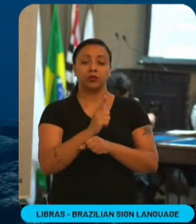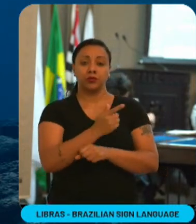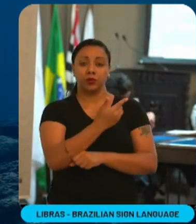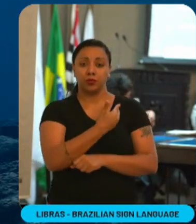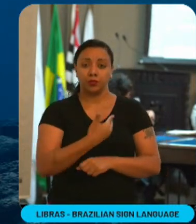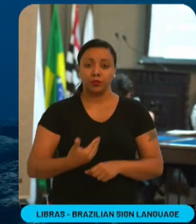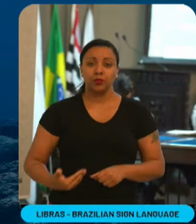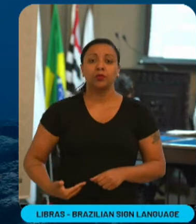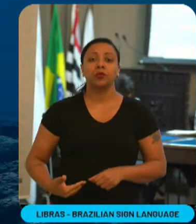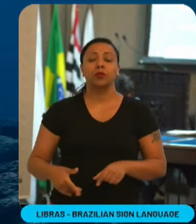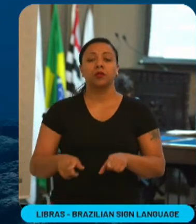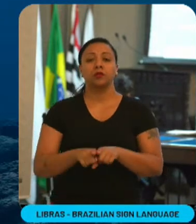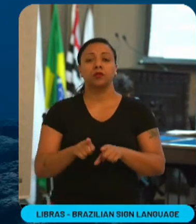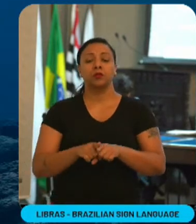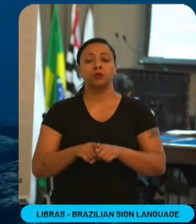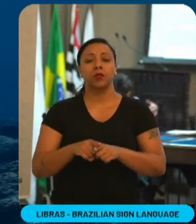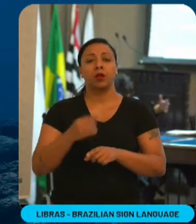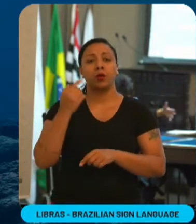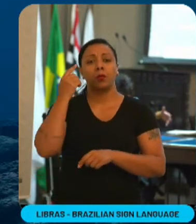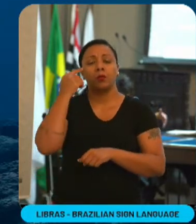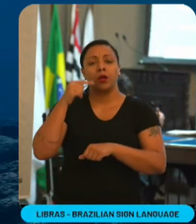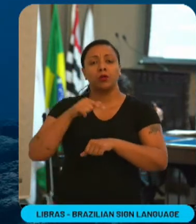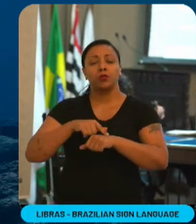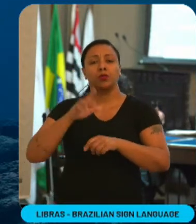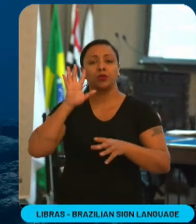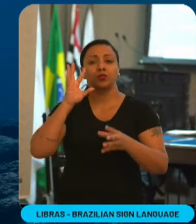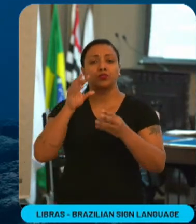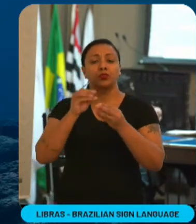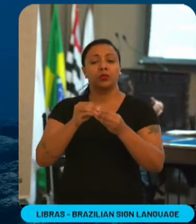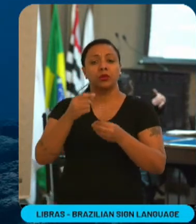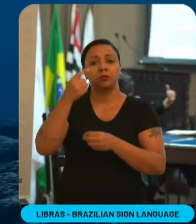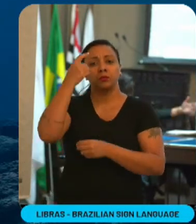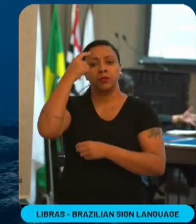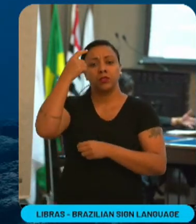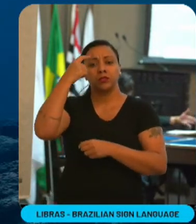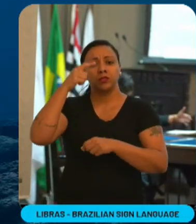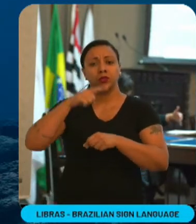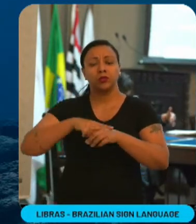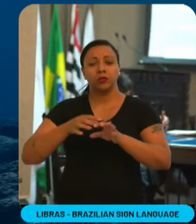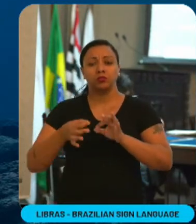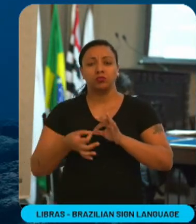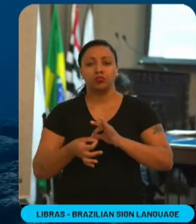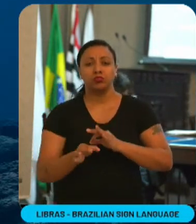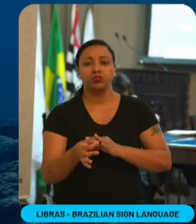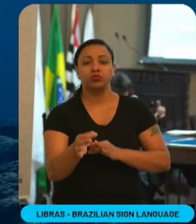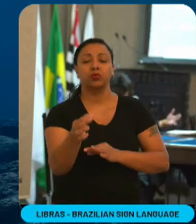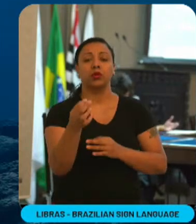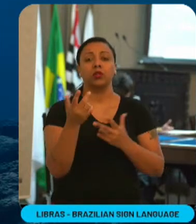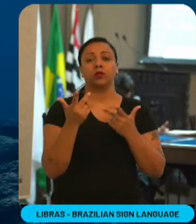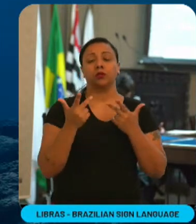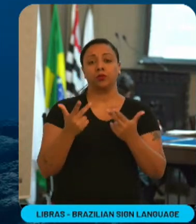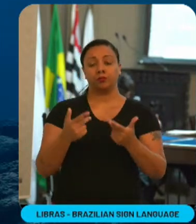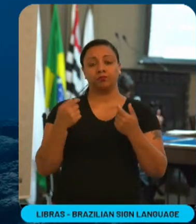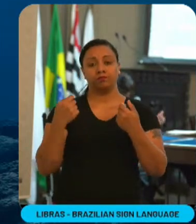much bigger, that is a public management with predictions and solutions and thinking on the long